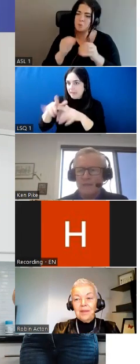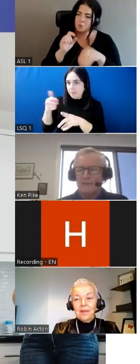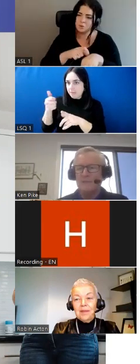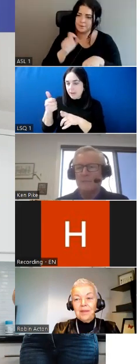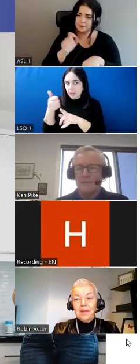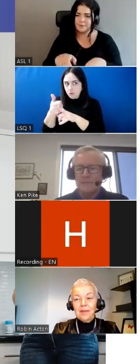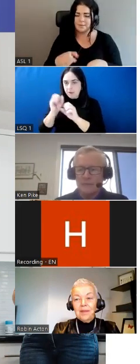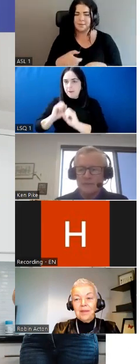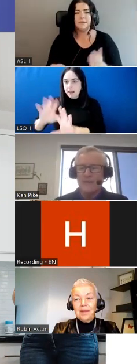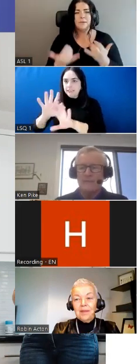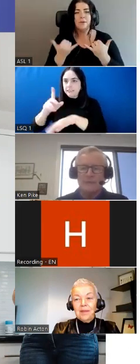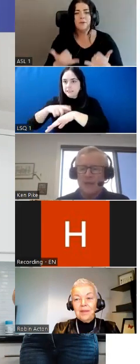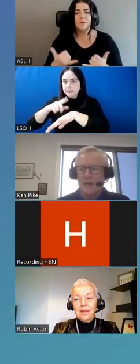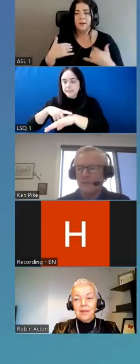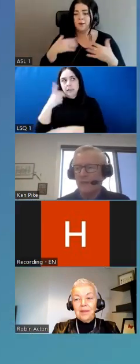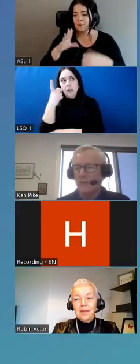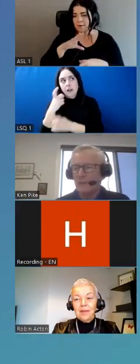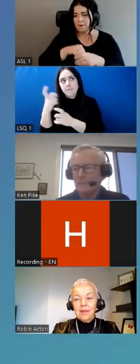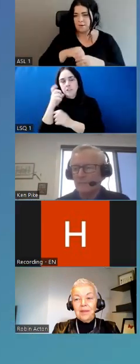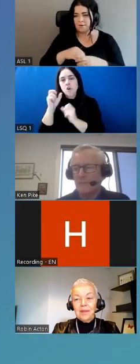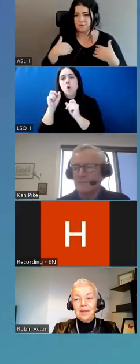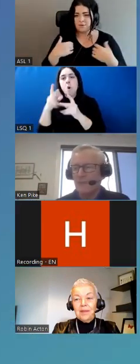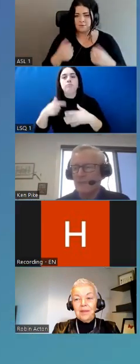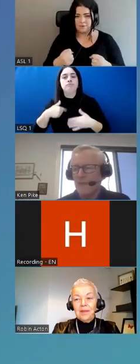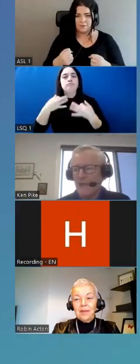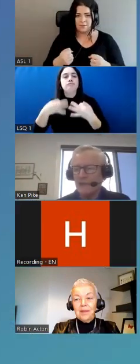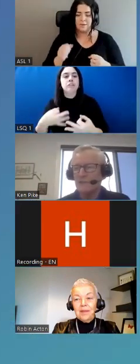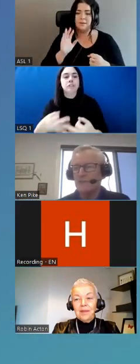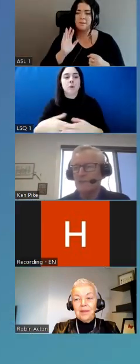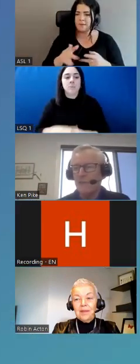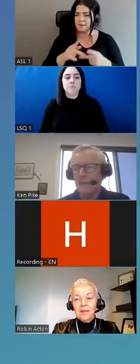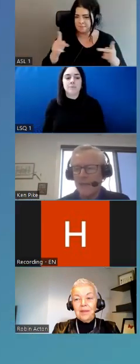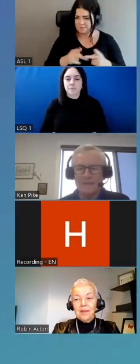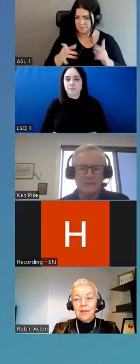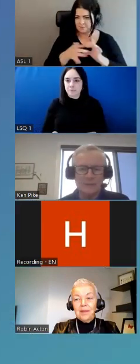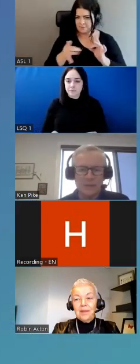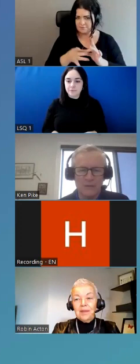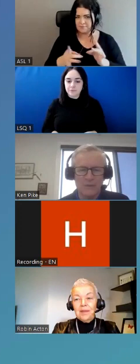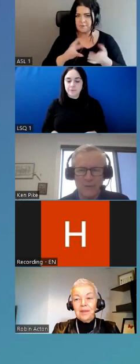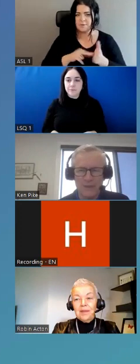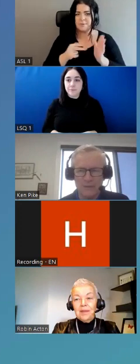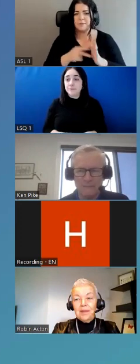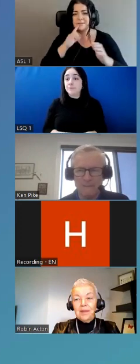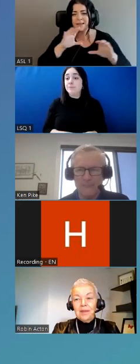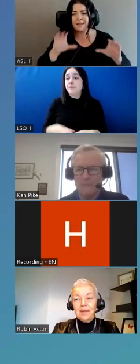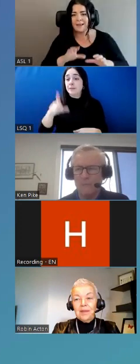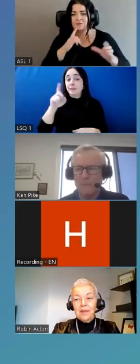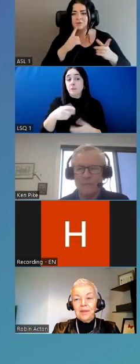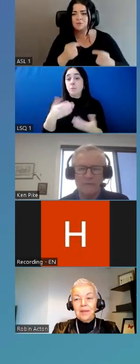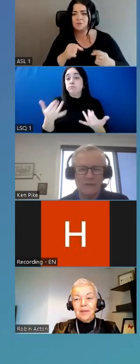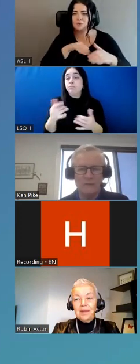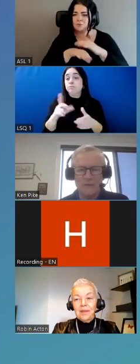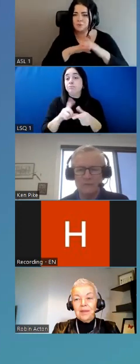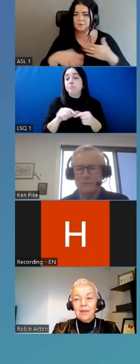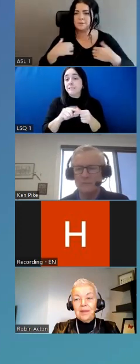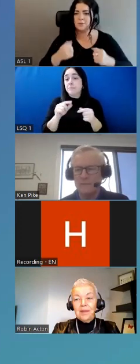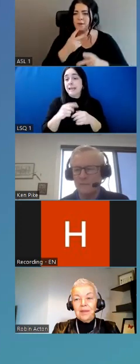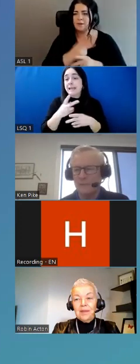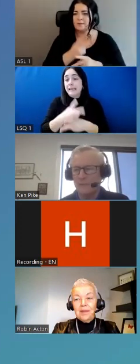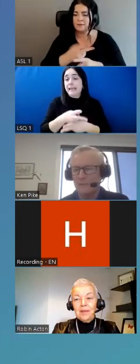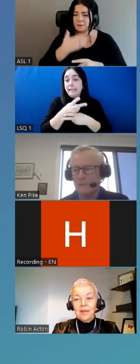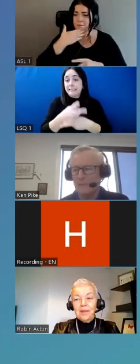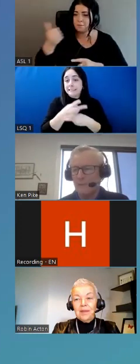Inclusion Canada's position statement on healthcare explains actions to make access to healthcare better for people with an